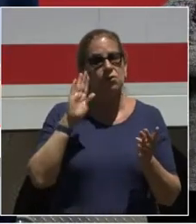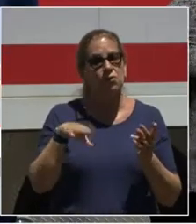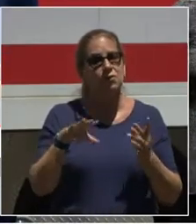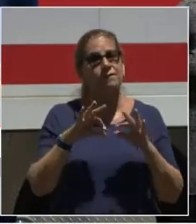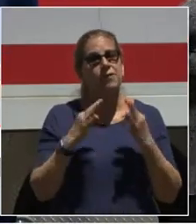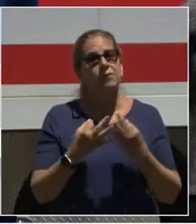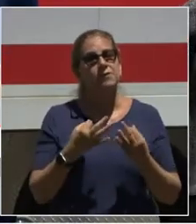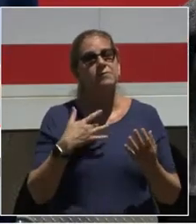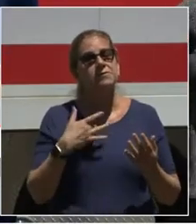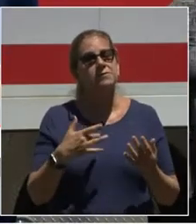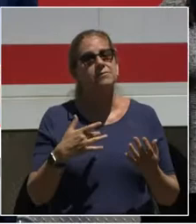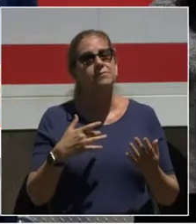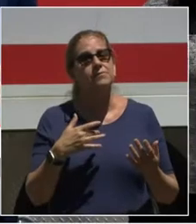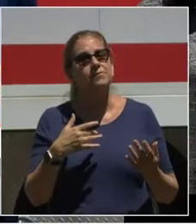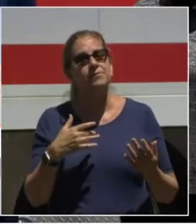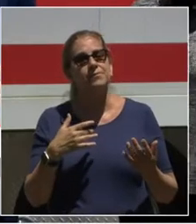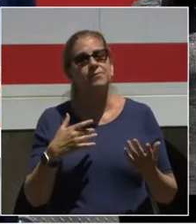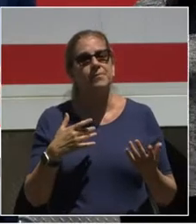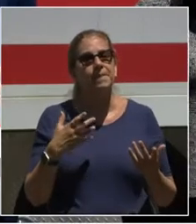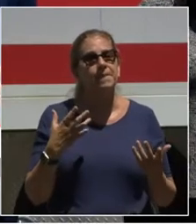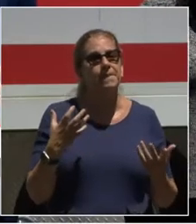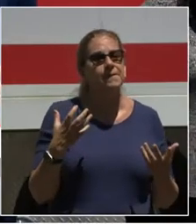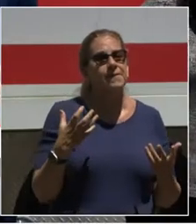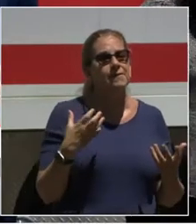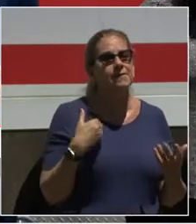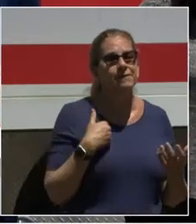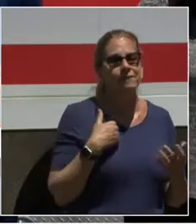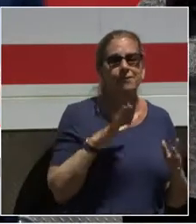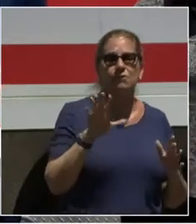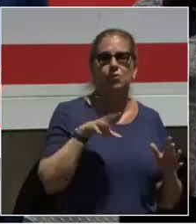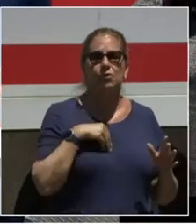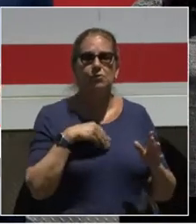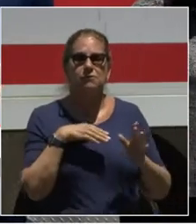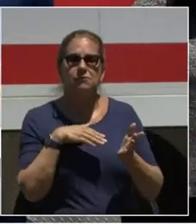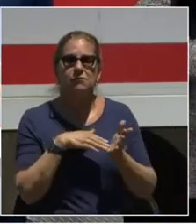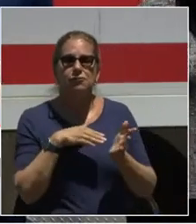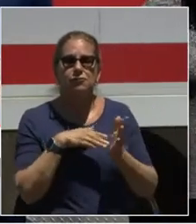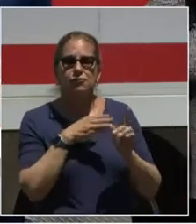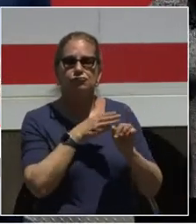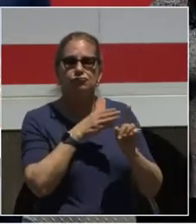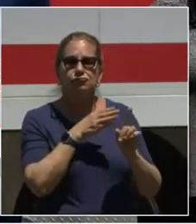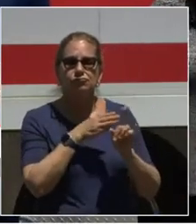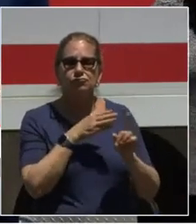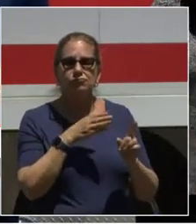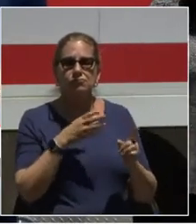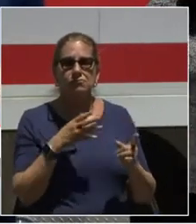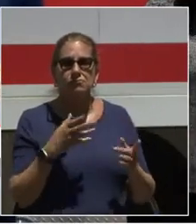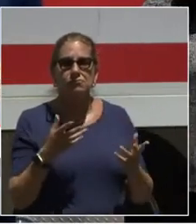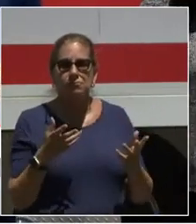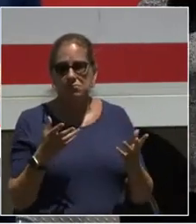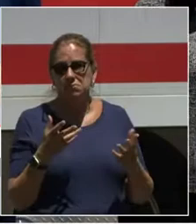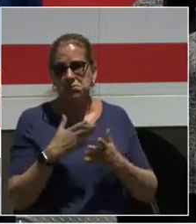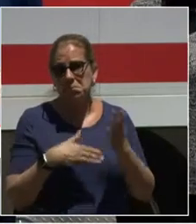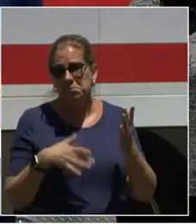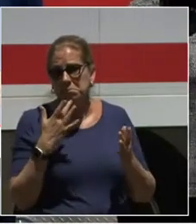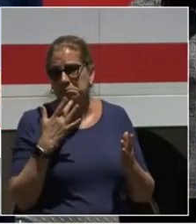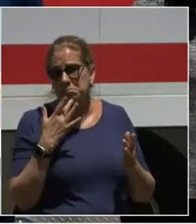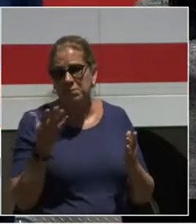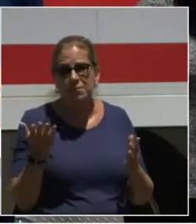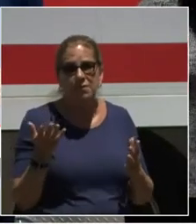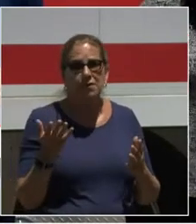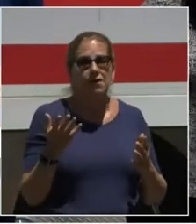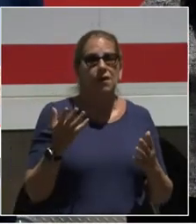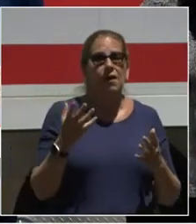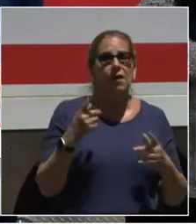that generally gives their child health care to give them the shots. But we also are creating opportunities for the mobile vans and clinics